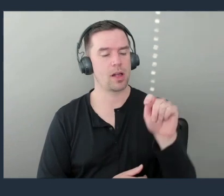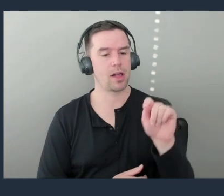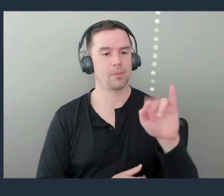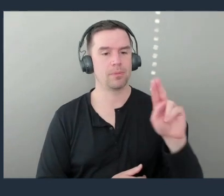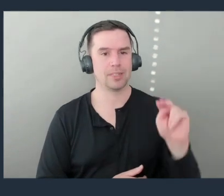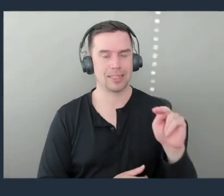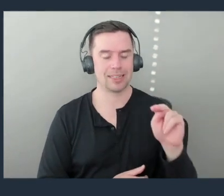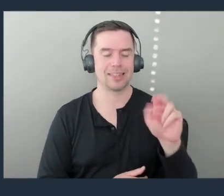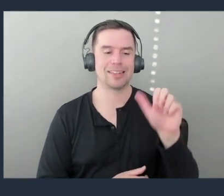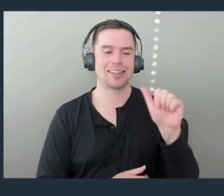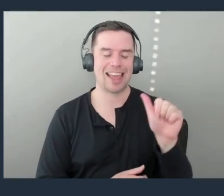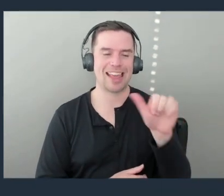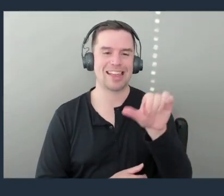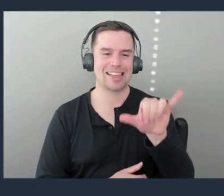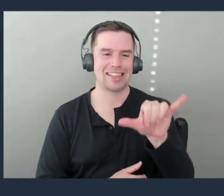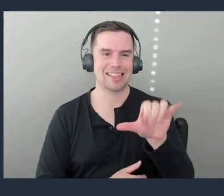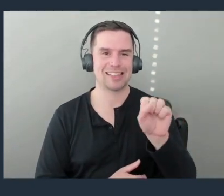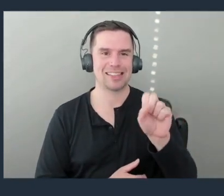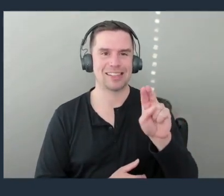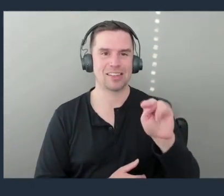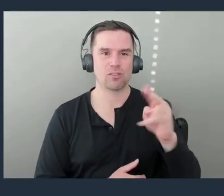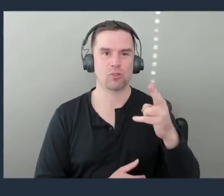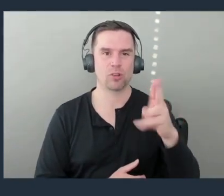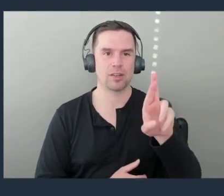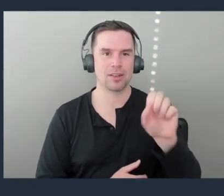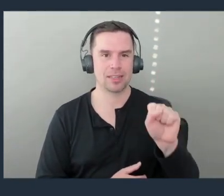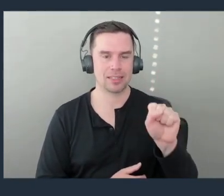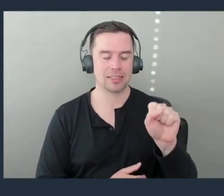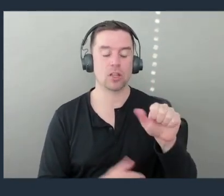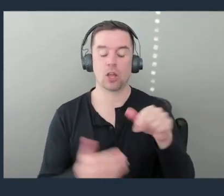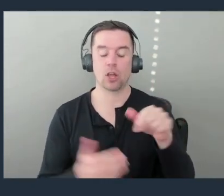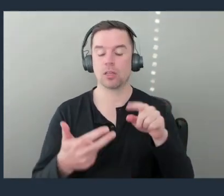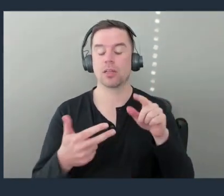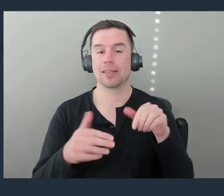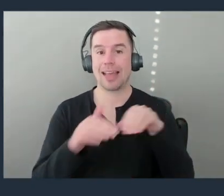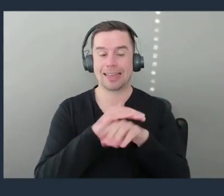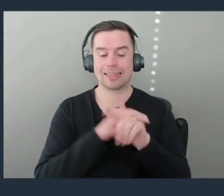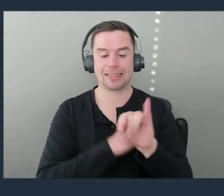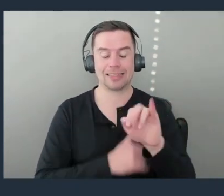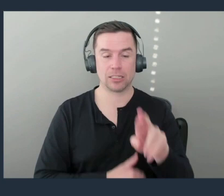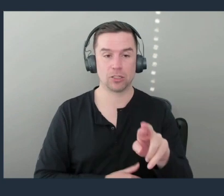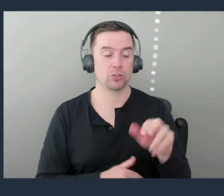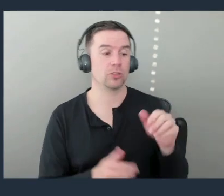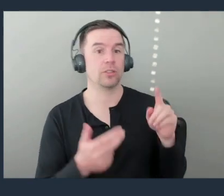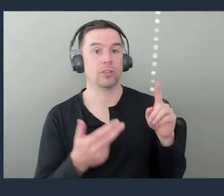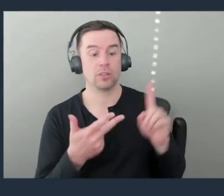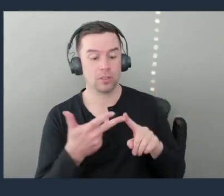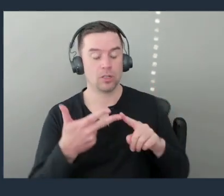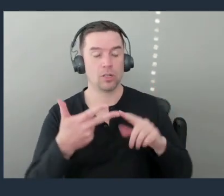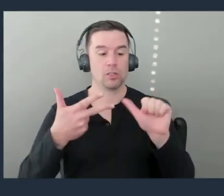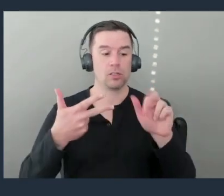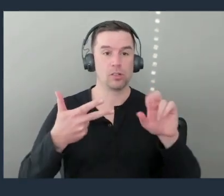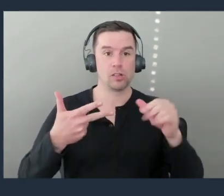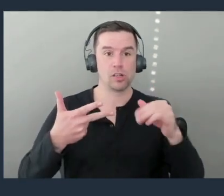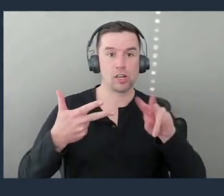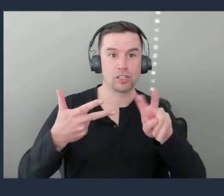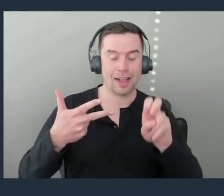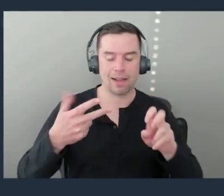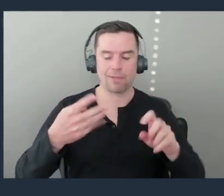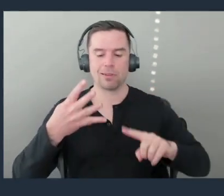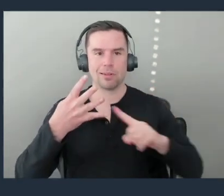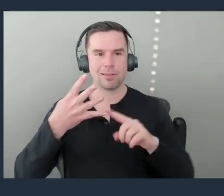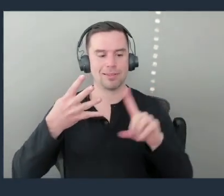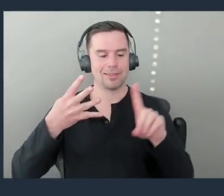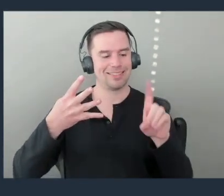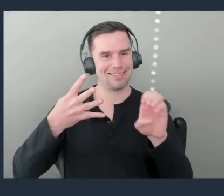tiers: archive access and deep archive access tiers. These tiers have the same performance as S3 Glacier